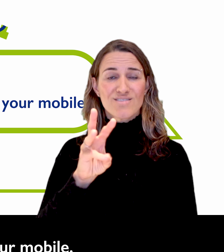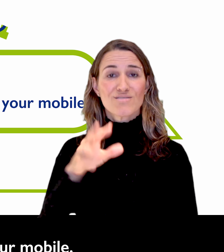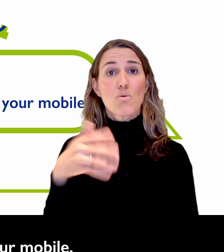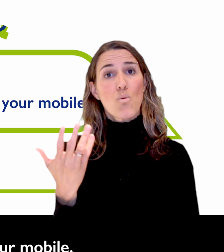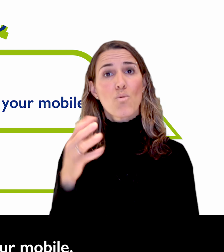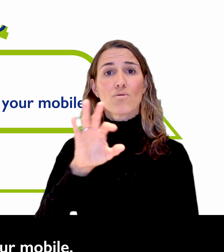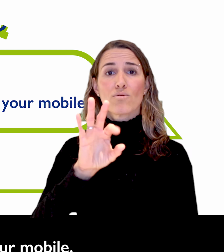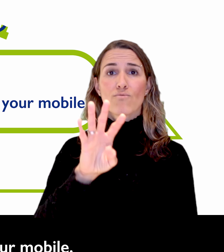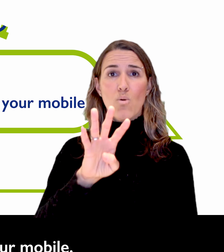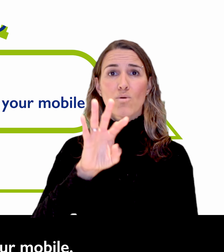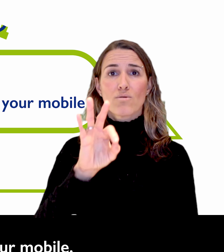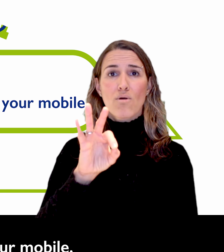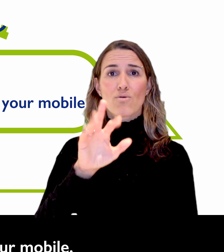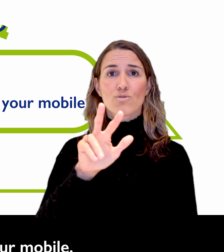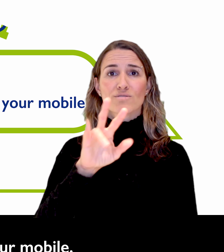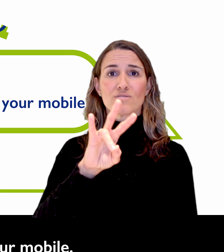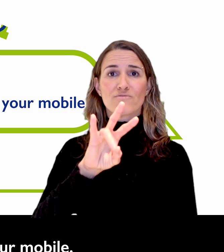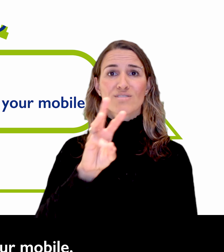1-800-224-9376 or